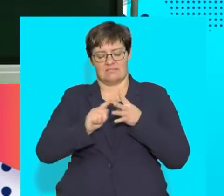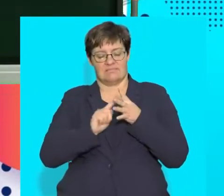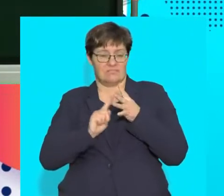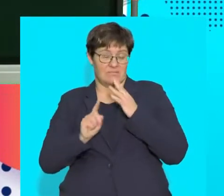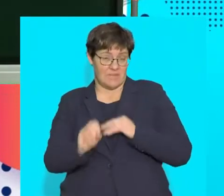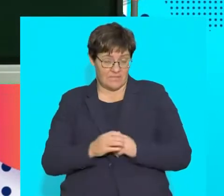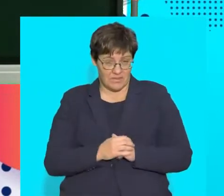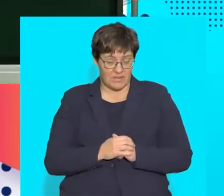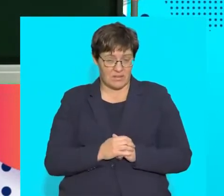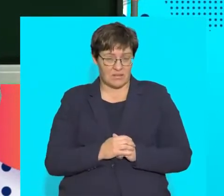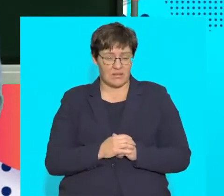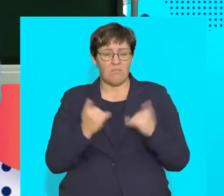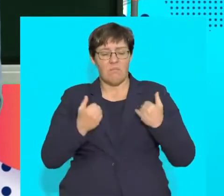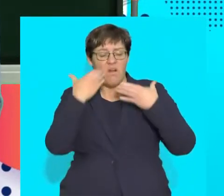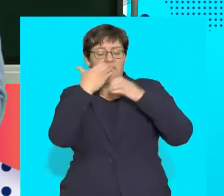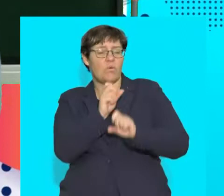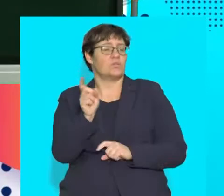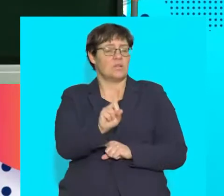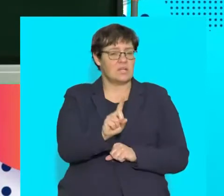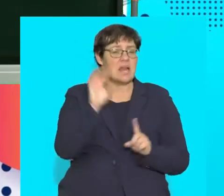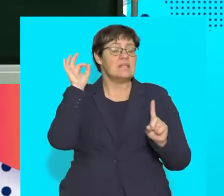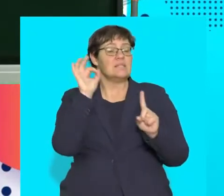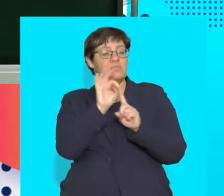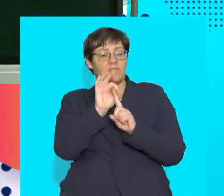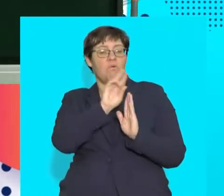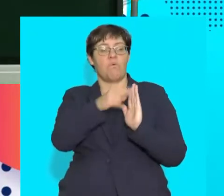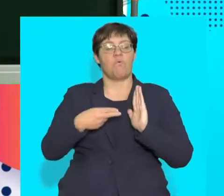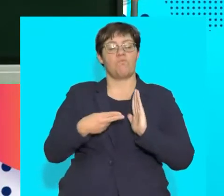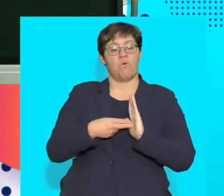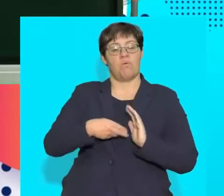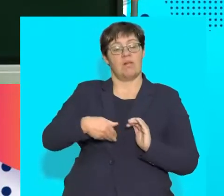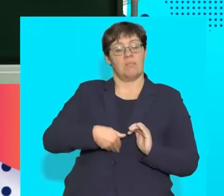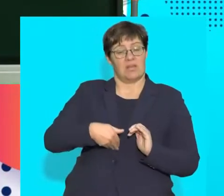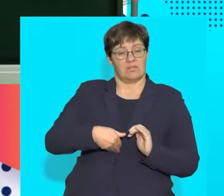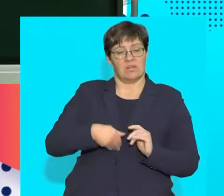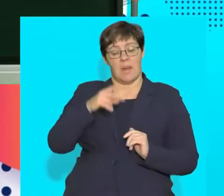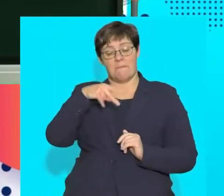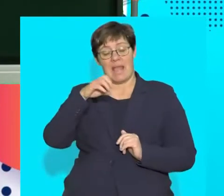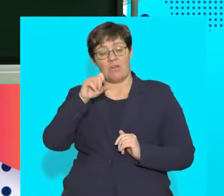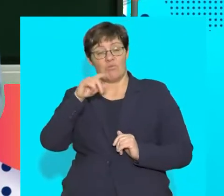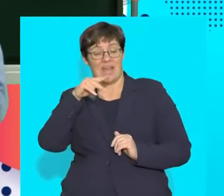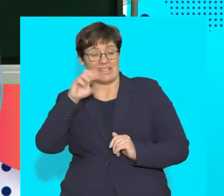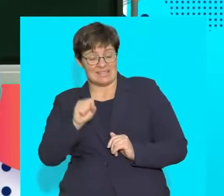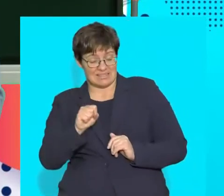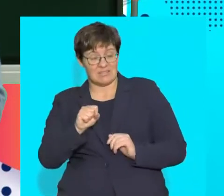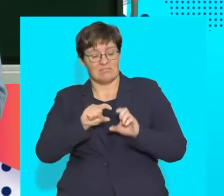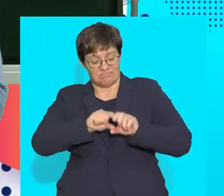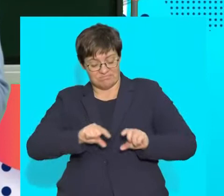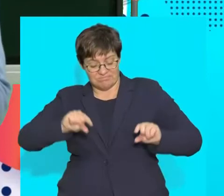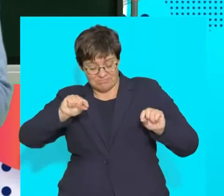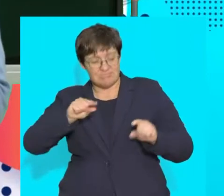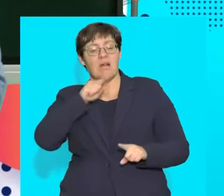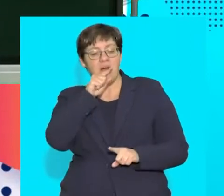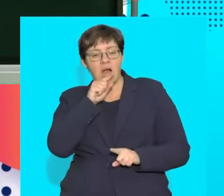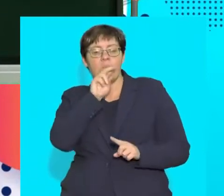of the lesson, we're going to focus on specifically the role of the pancreas in maintaining homeostasis. As I mentioned earlier